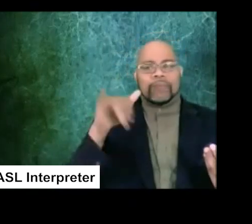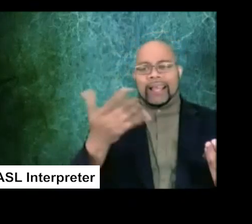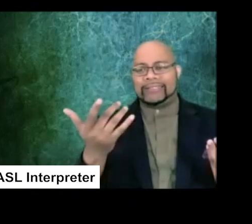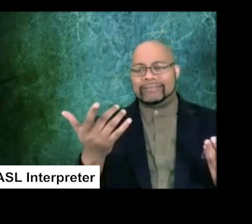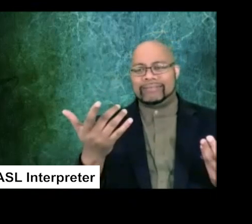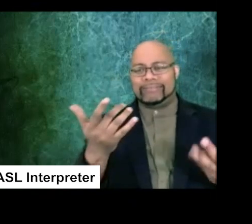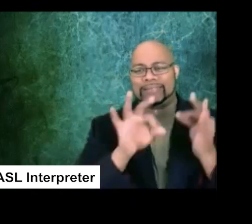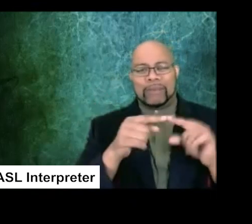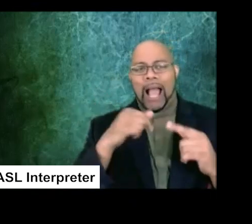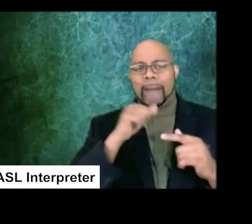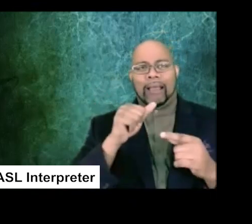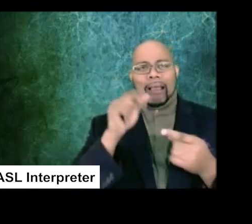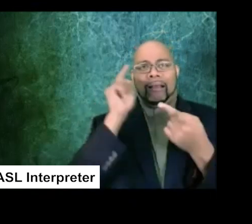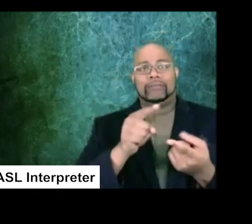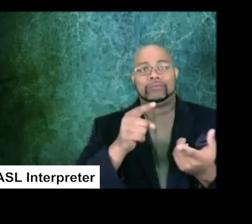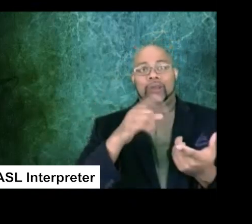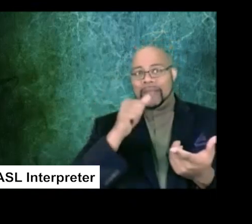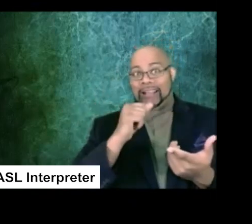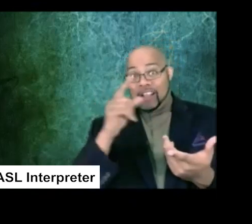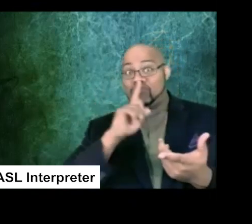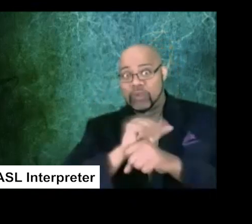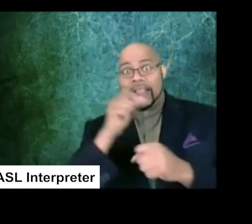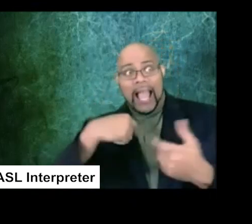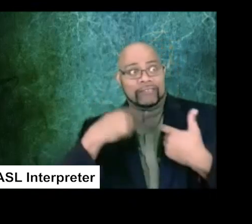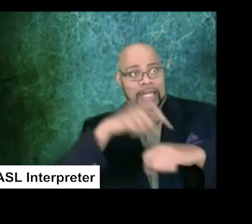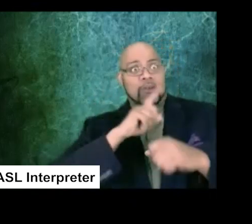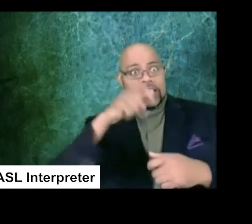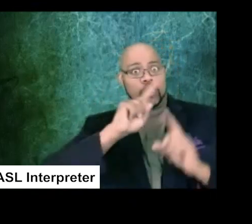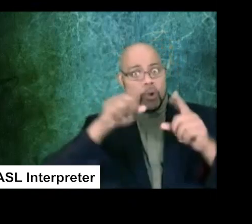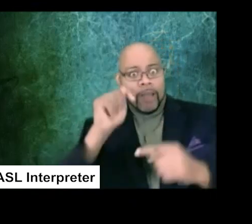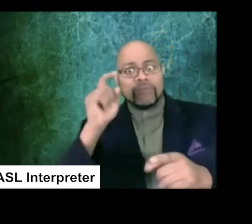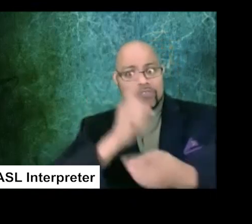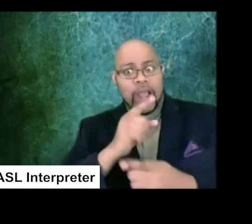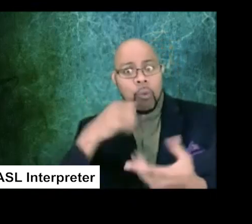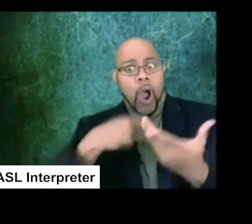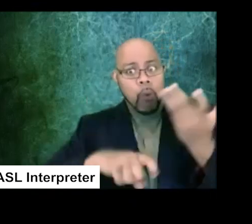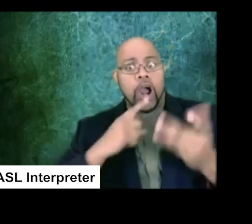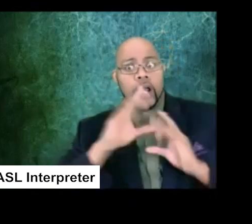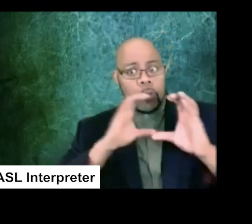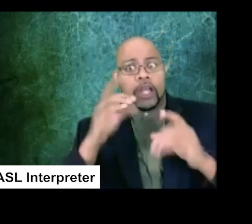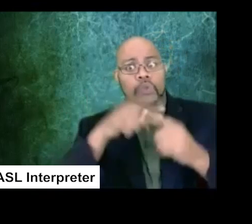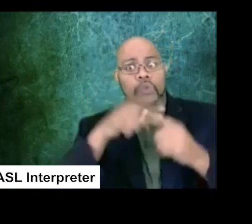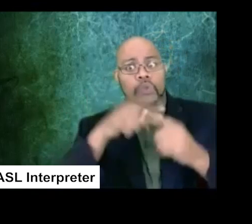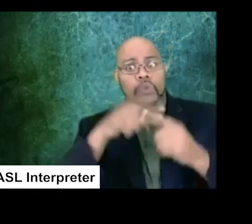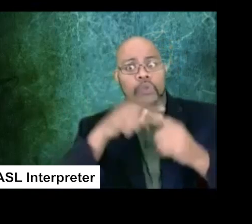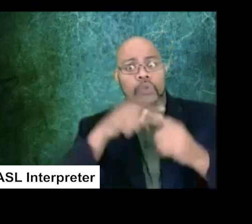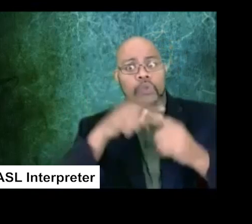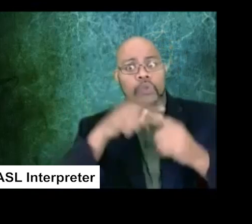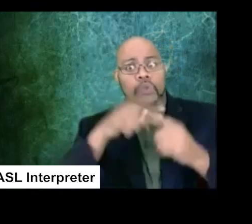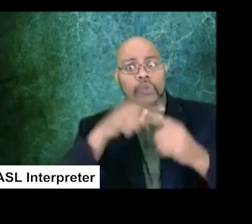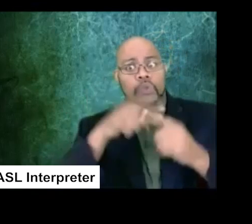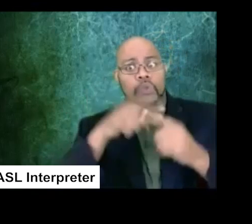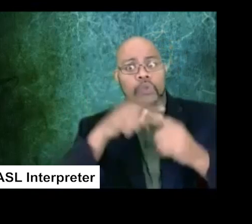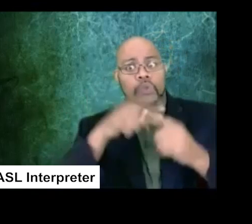And I'm not denigrating, I have to go to the bathroom. There's times when that's really, really what I want to communicate to somebody.